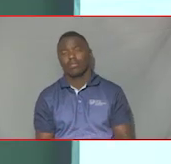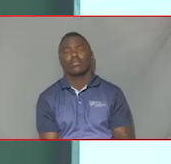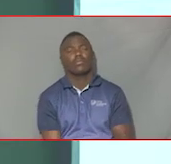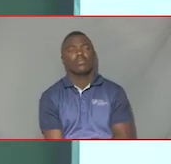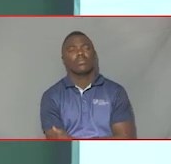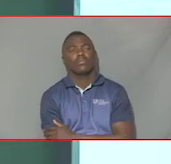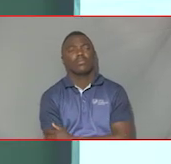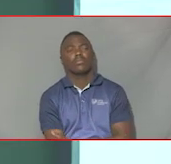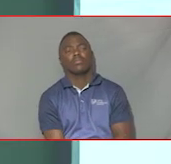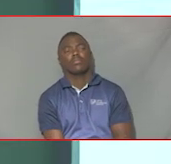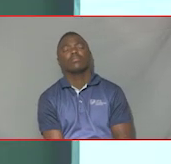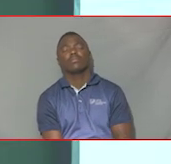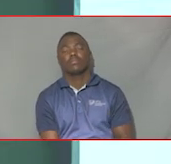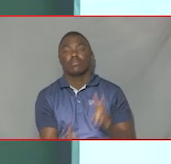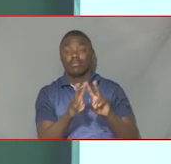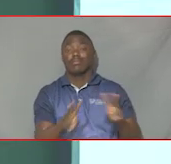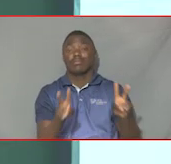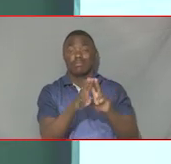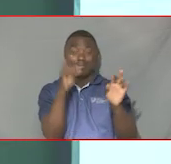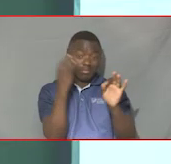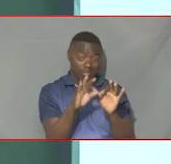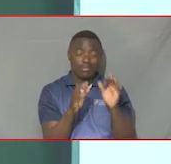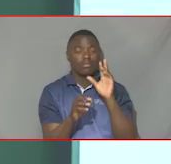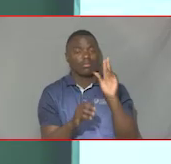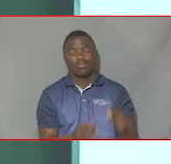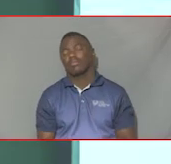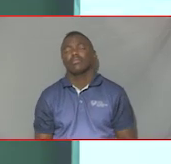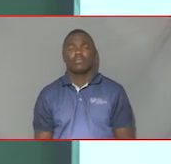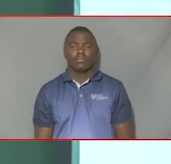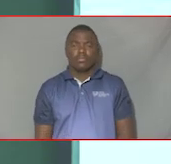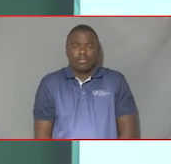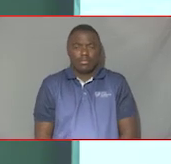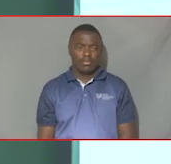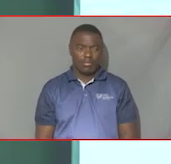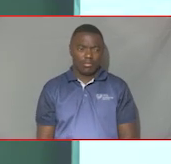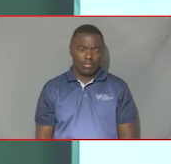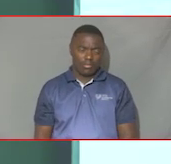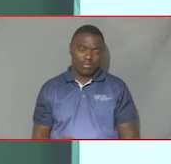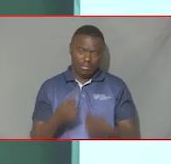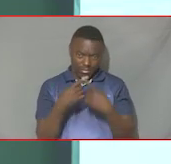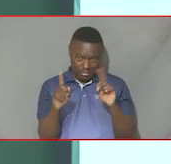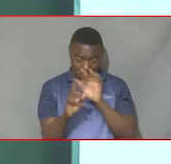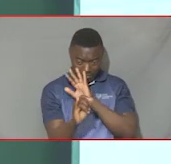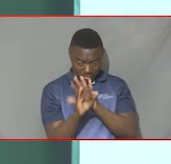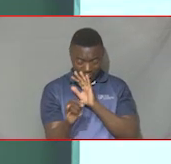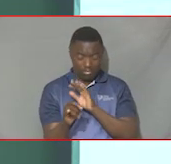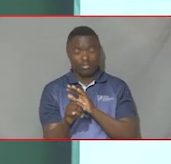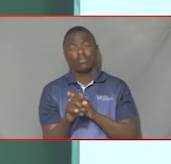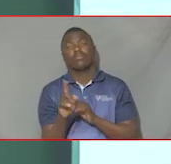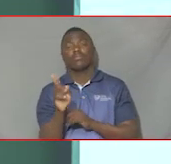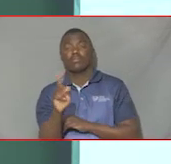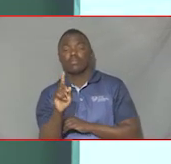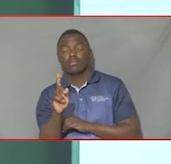it's not going to be an accurate value. All right, is that clear? So know the difference. What is interpolation? It lies within the